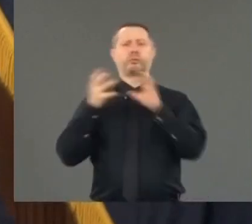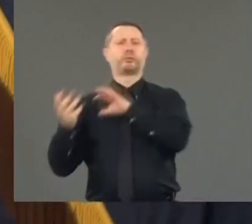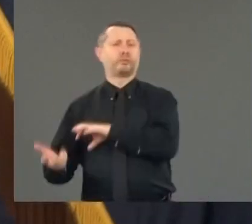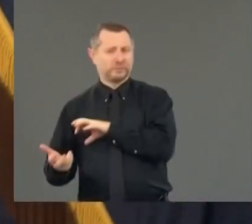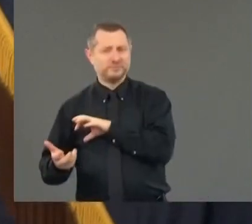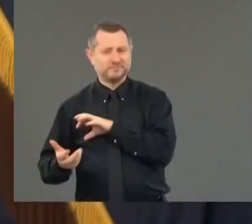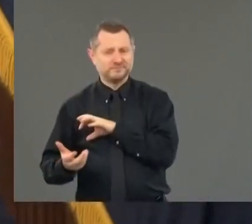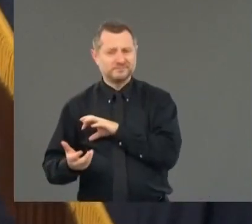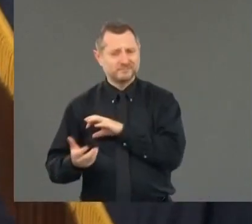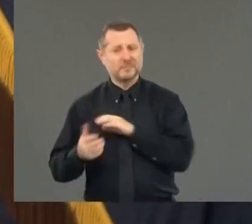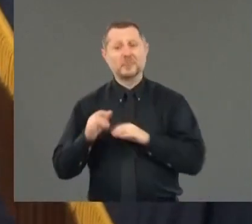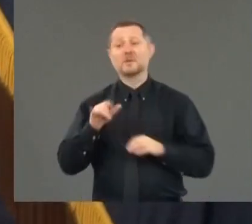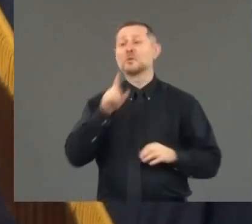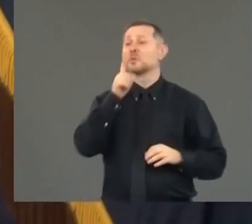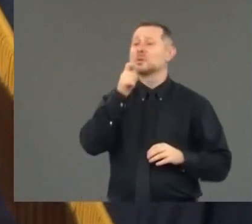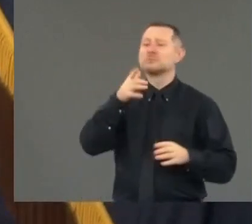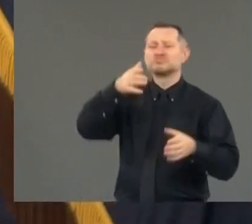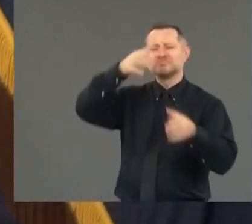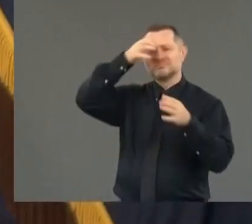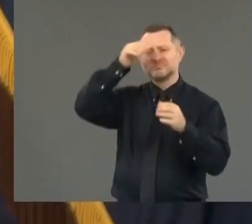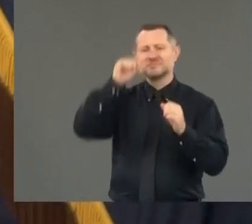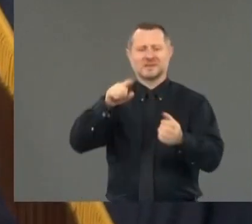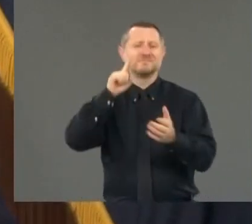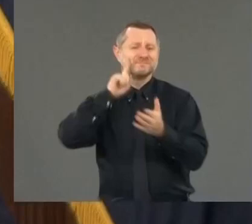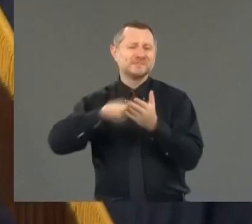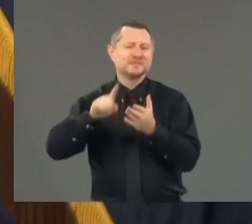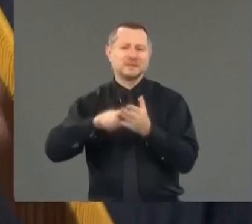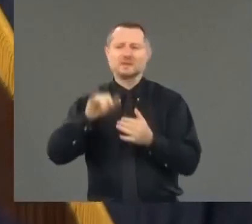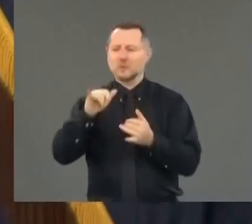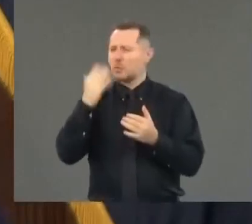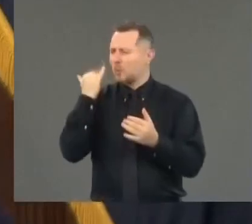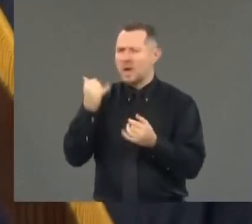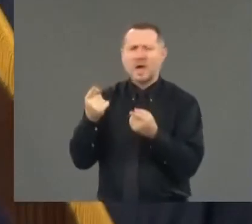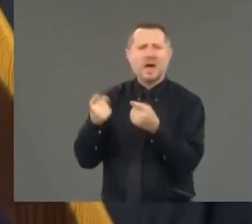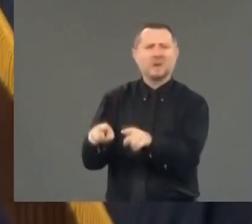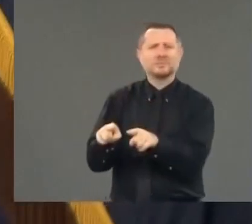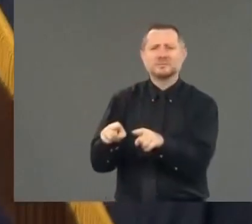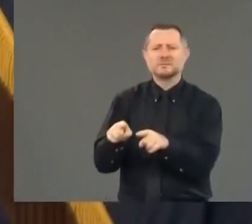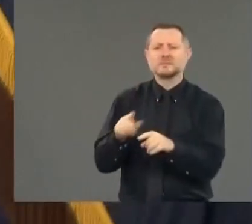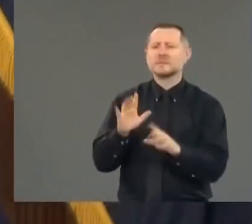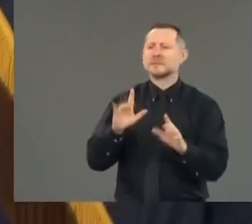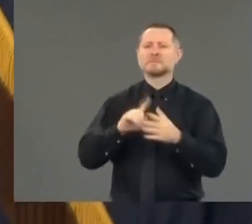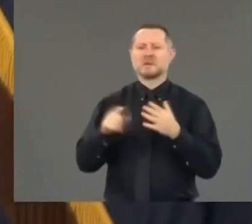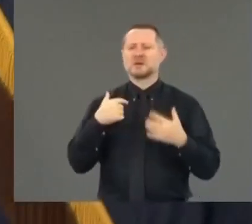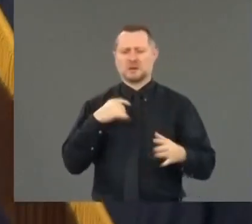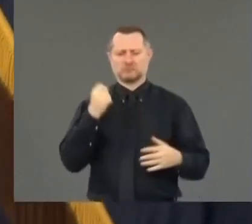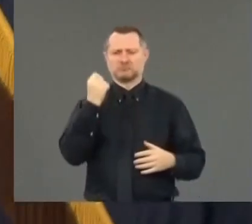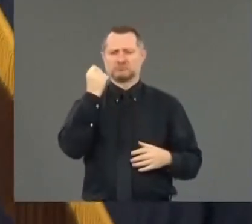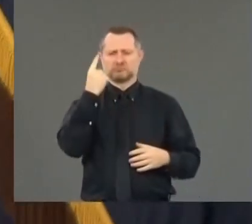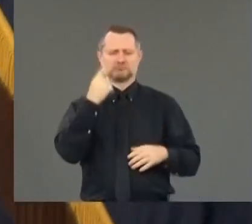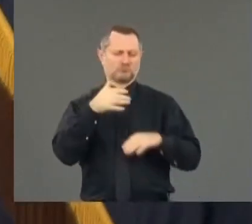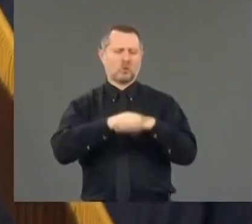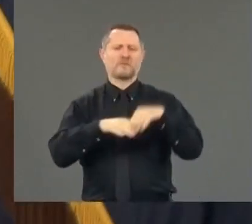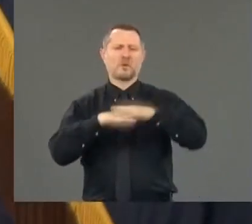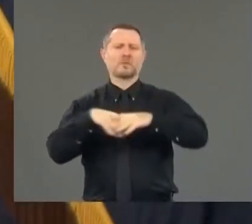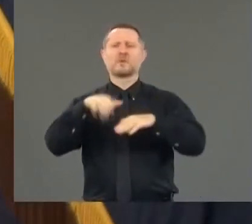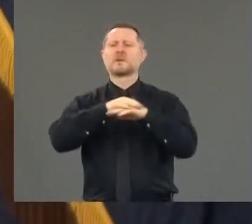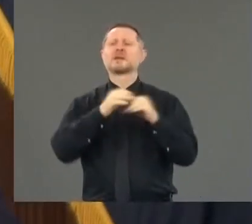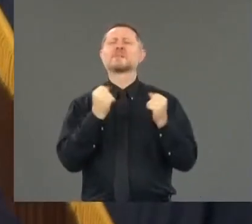than mine would have to figure out. So it is all of that. Yes, I